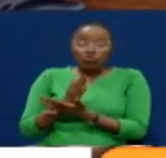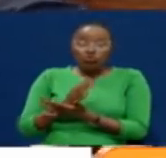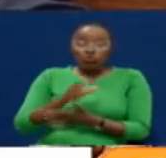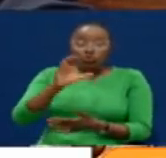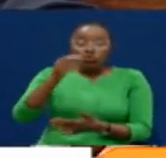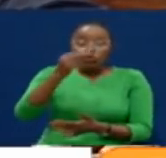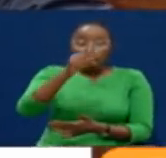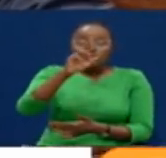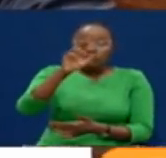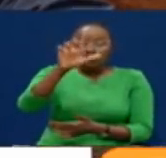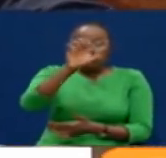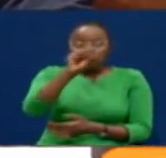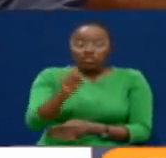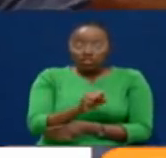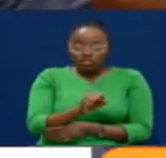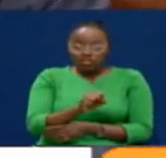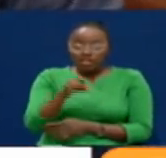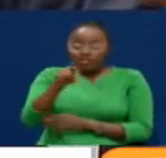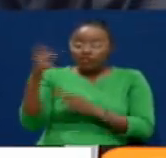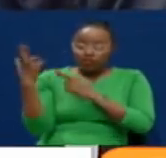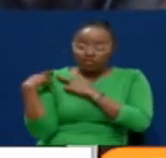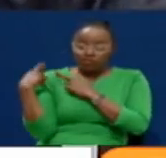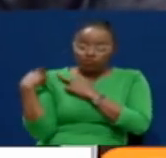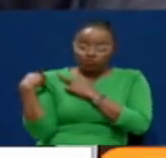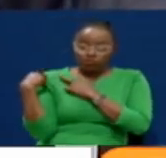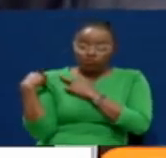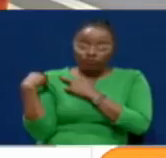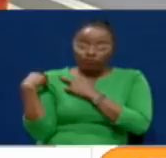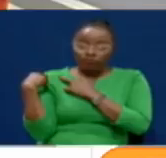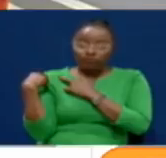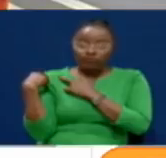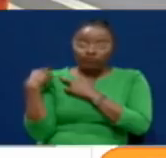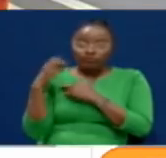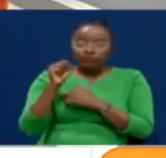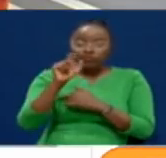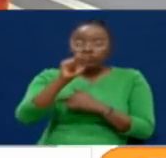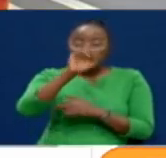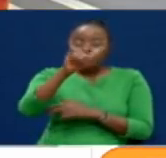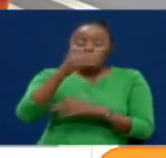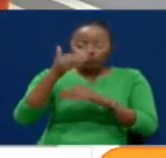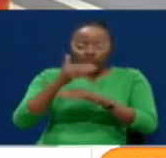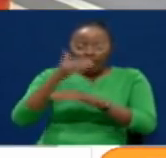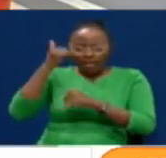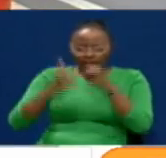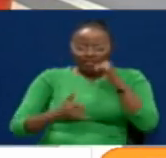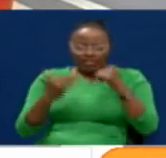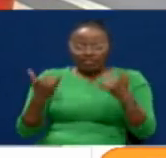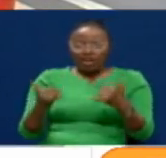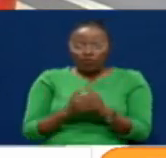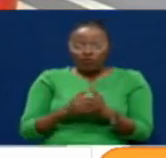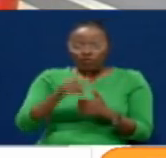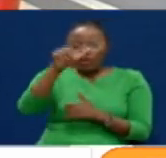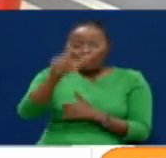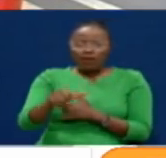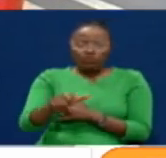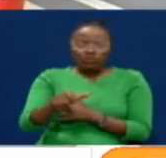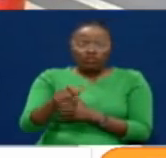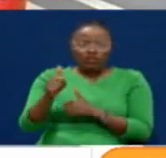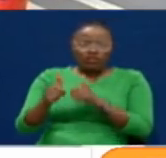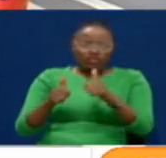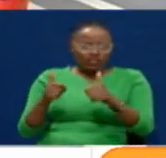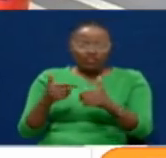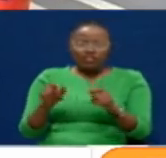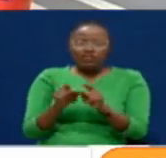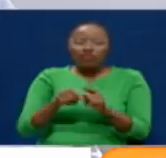You remember. Charles Bindio. There's a question here for you. Question, Sakaja. Yeah, real quick, before we wind up, and this person has refused or says, please